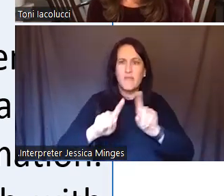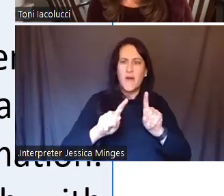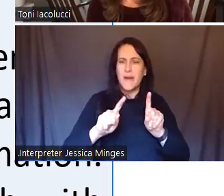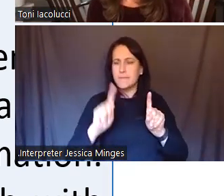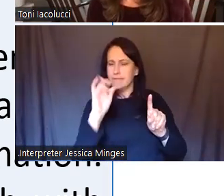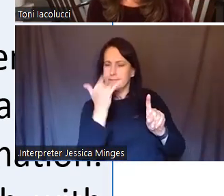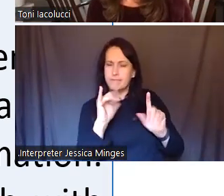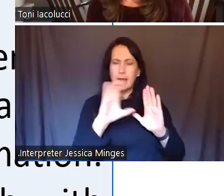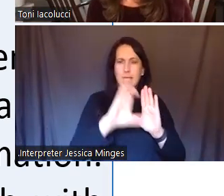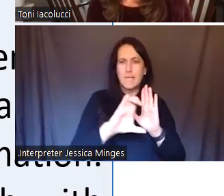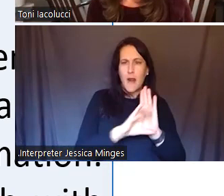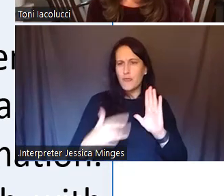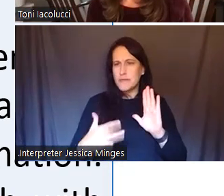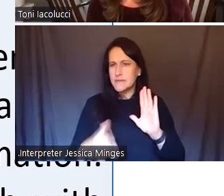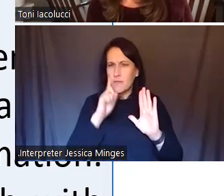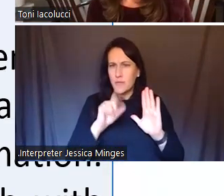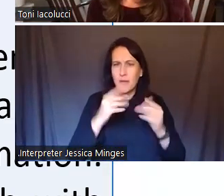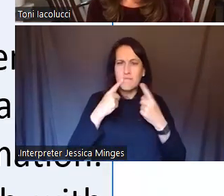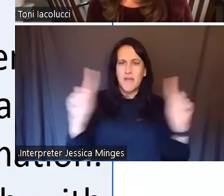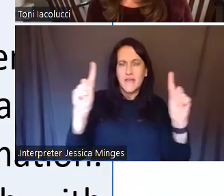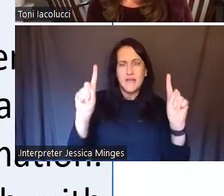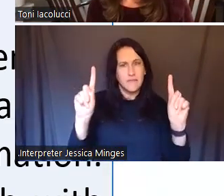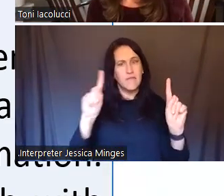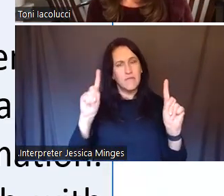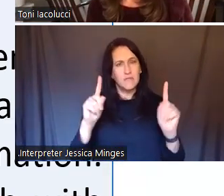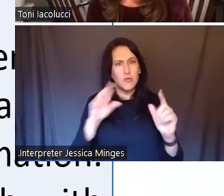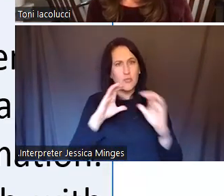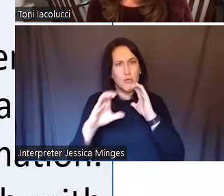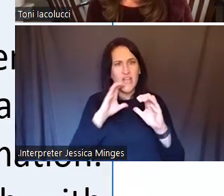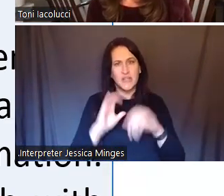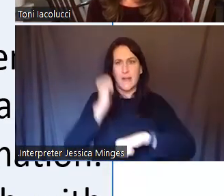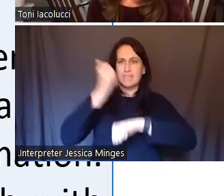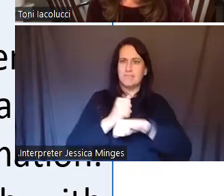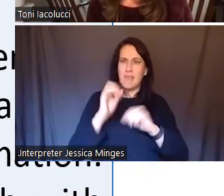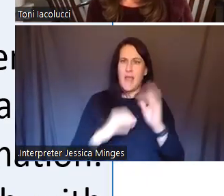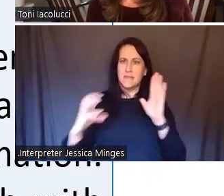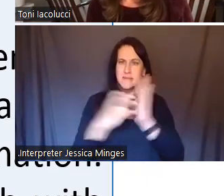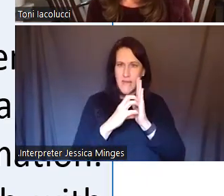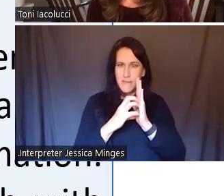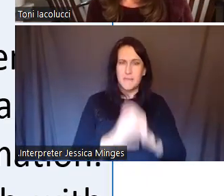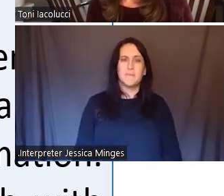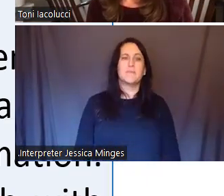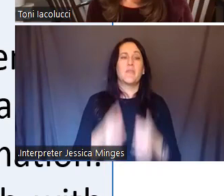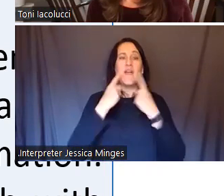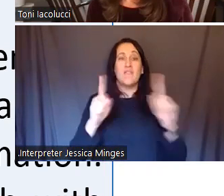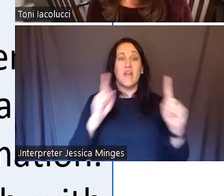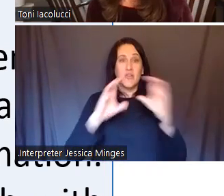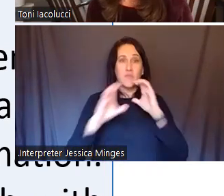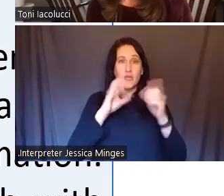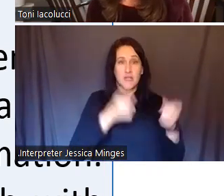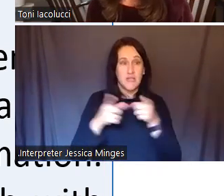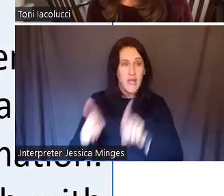of effective communication, and they created this statement. Effective communication